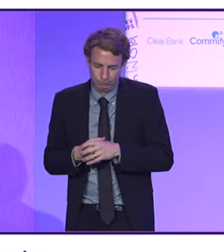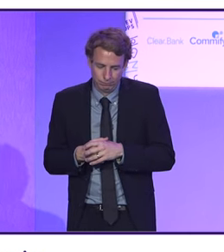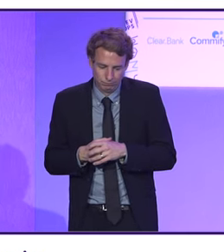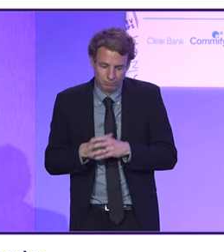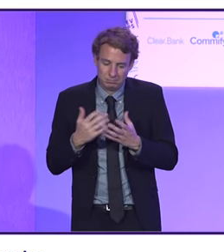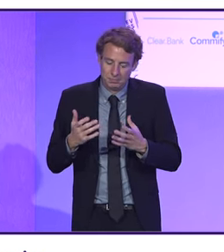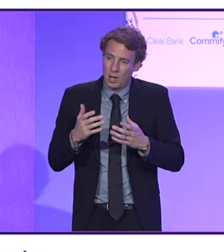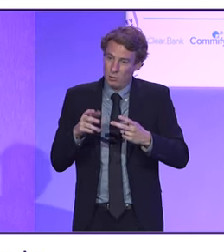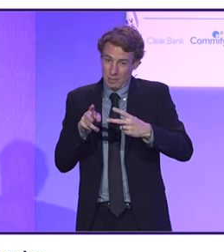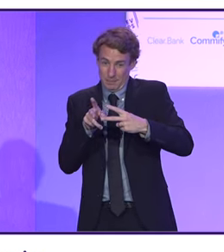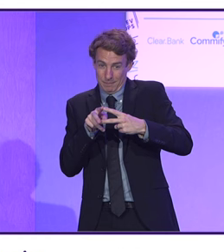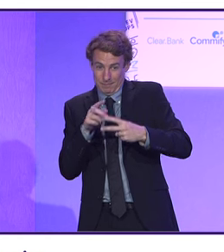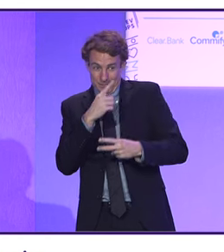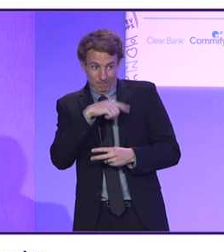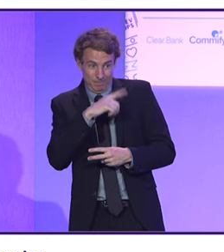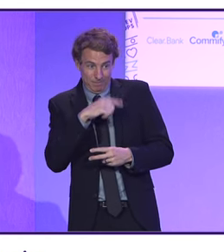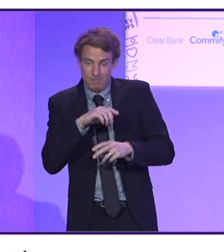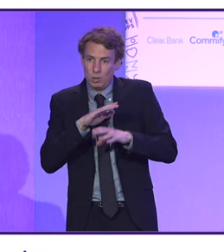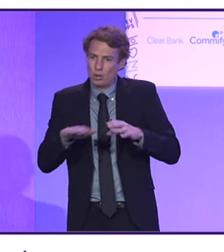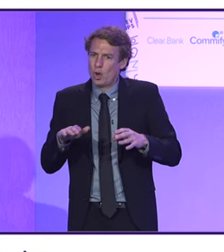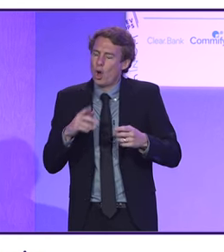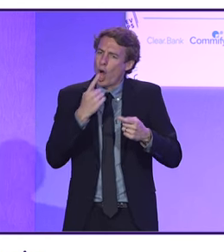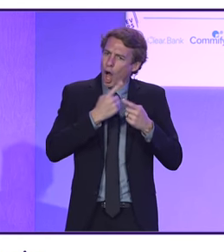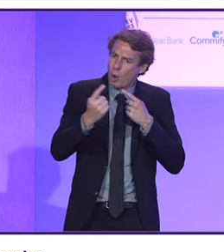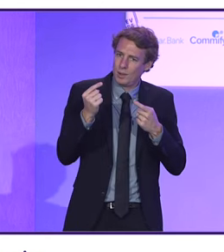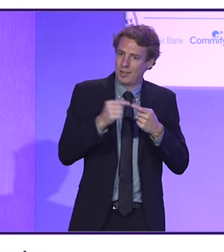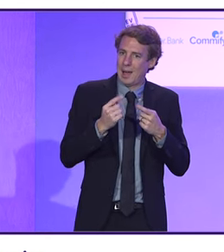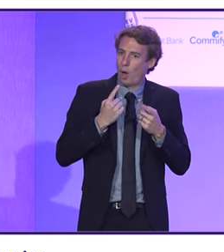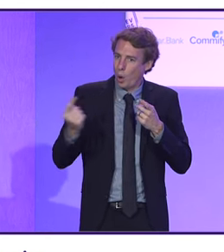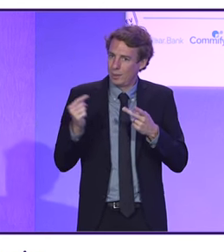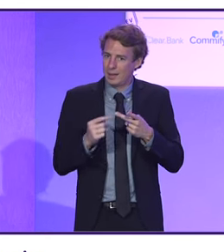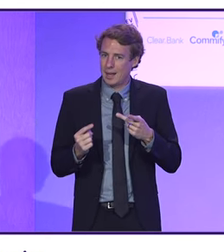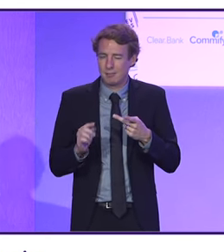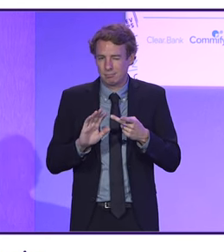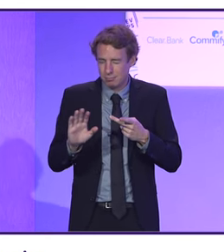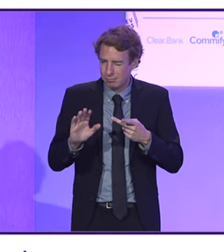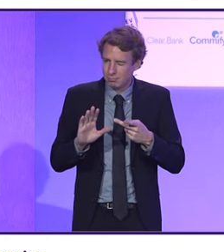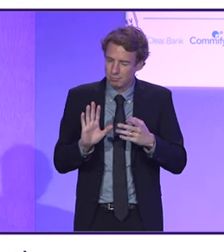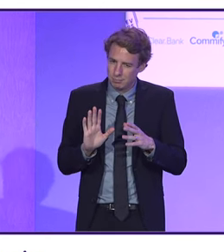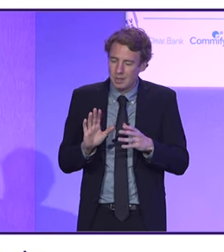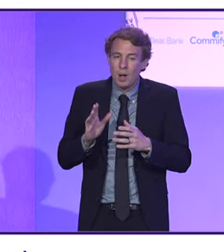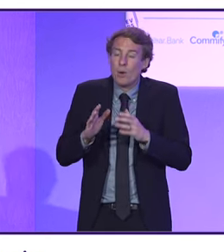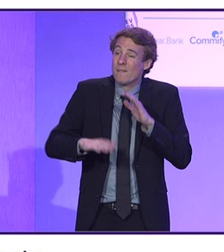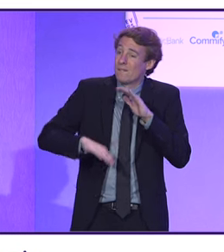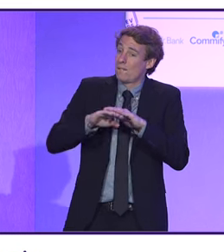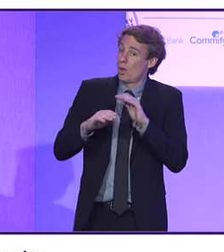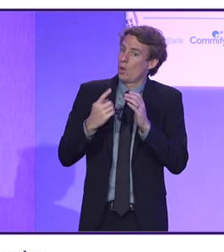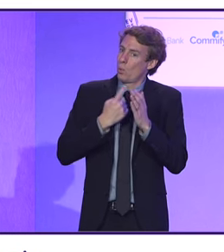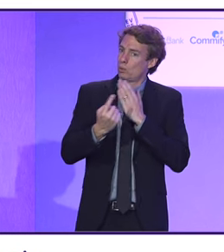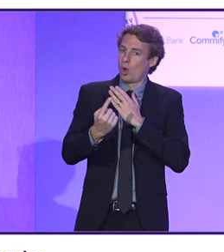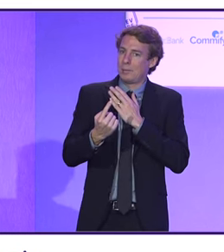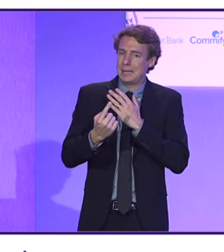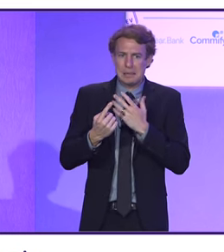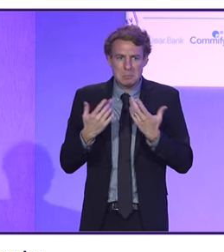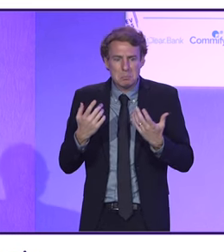this second statement are not mutually exclusive. Just because complete autonomy can feel like debilitating responsibility